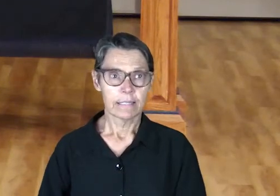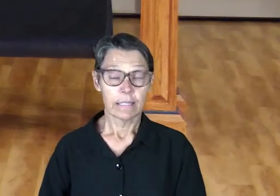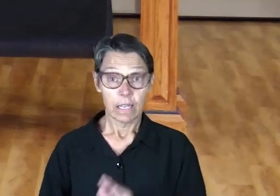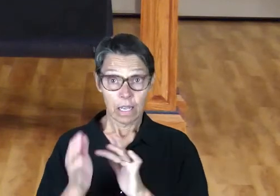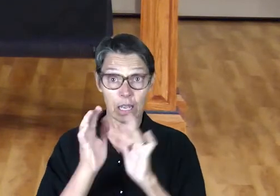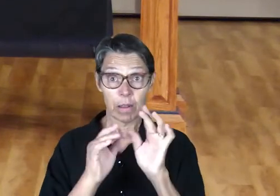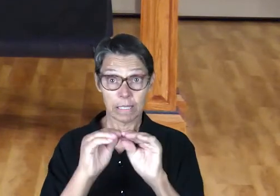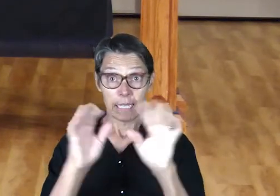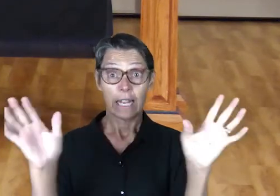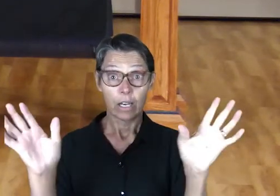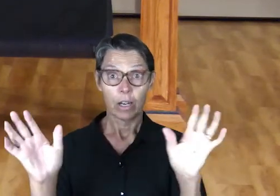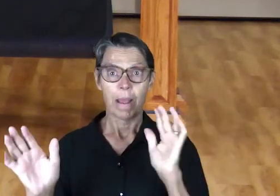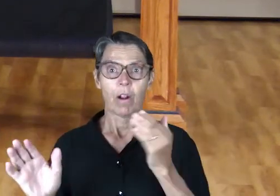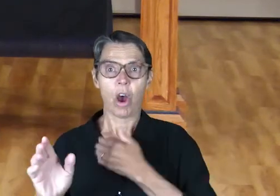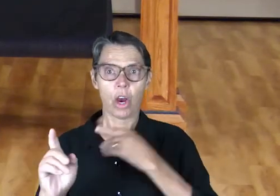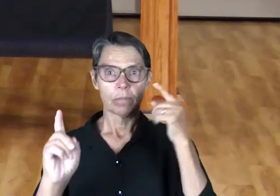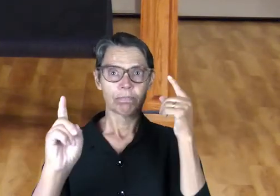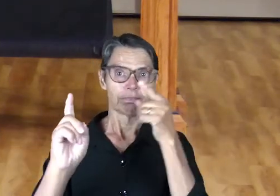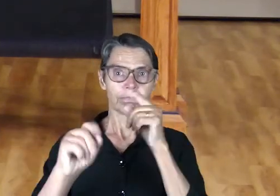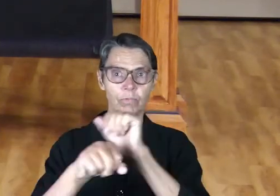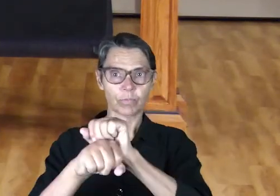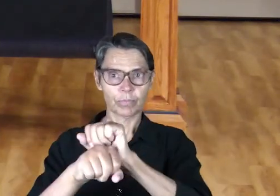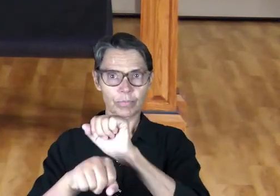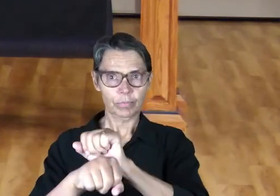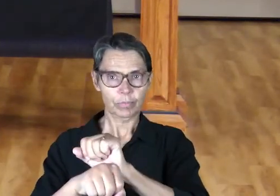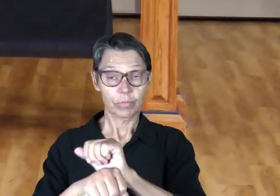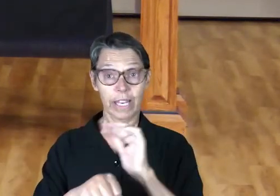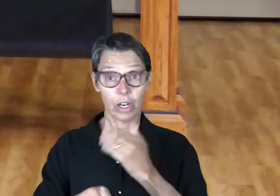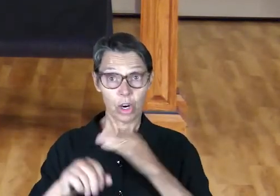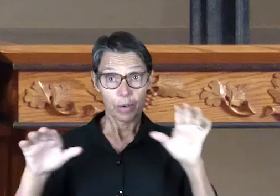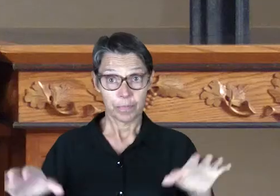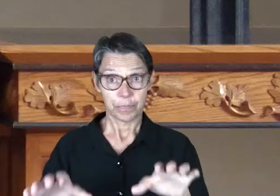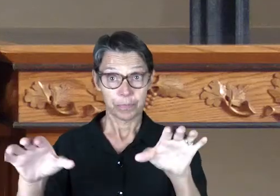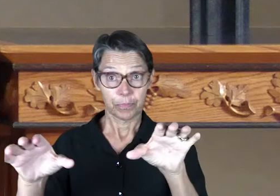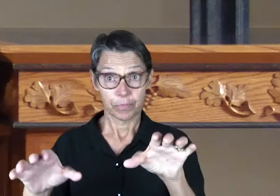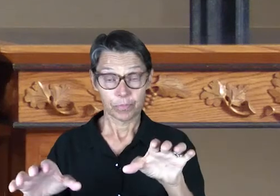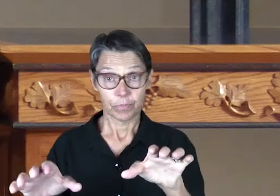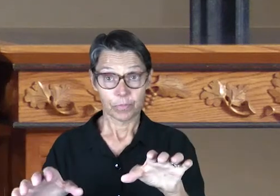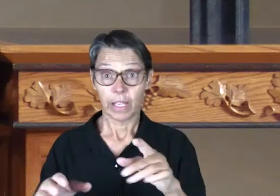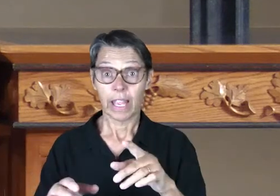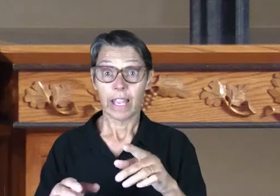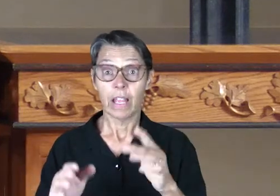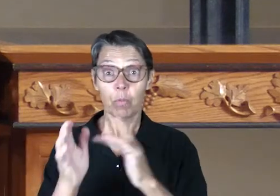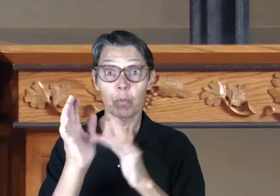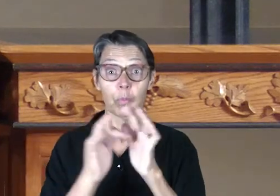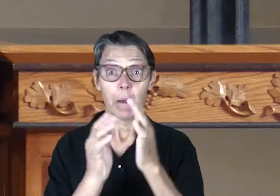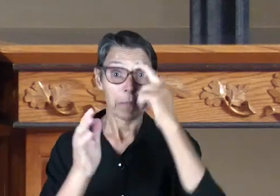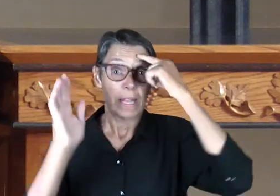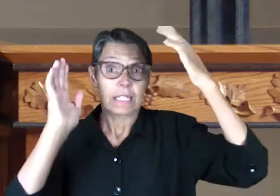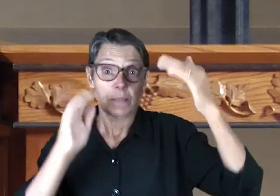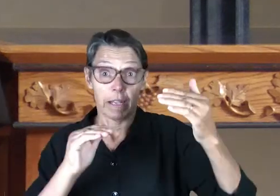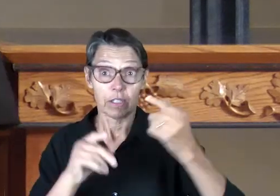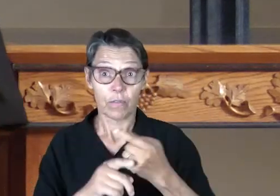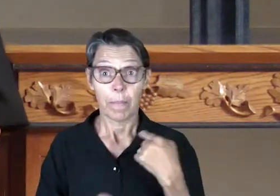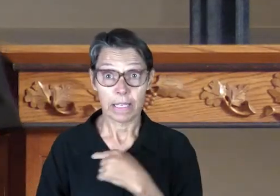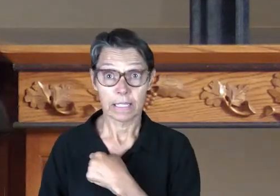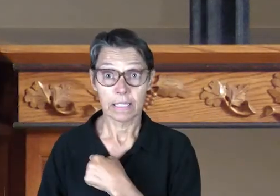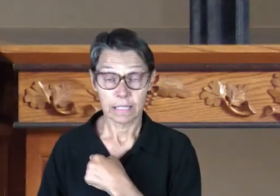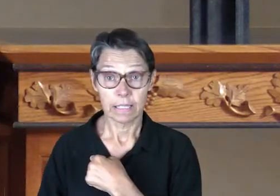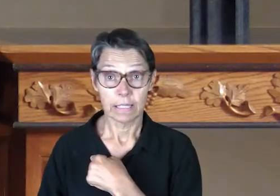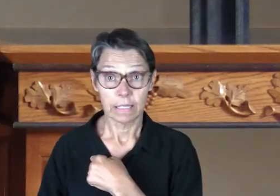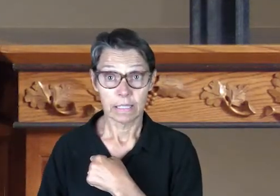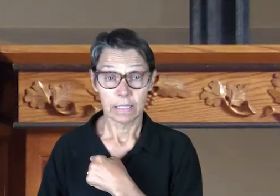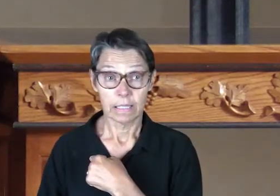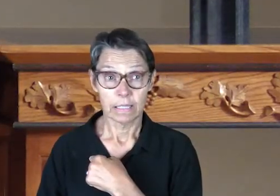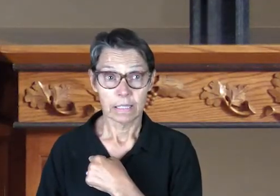think the Bible is pretty clear about how we are to behave and what the expectations are.